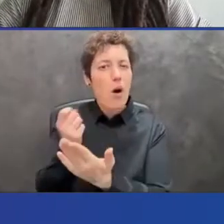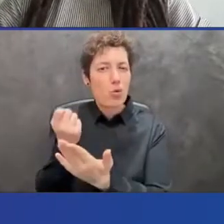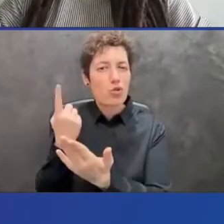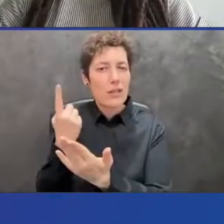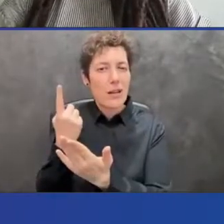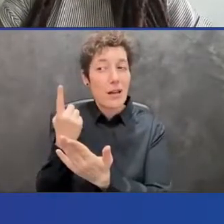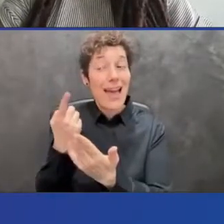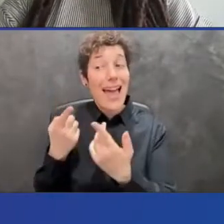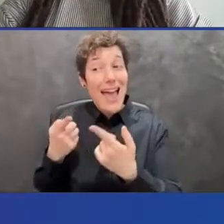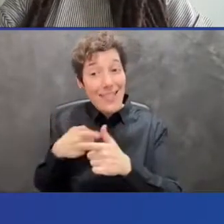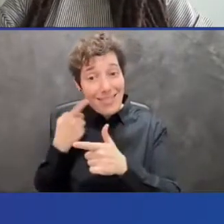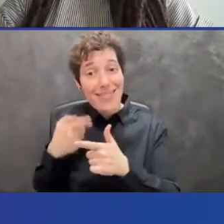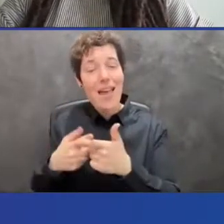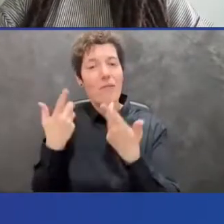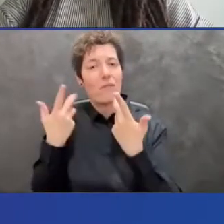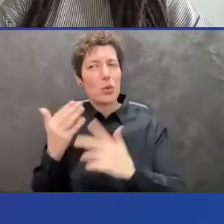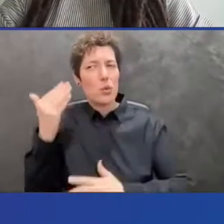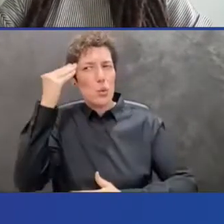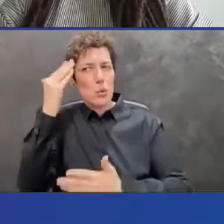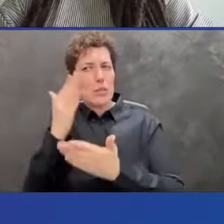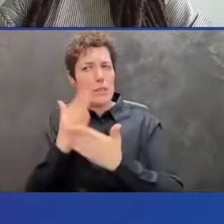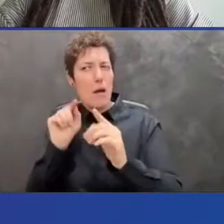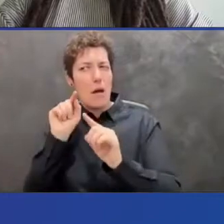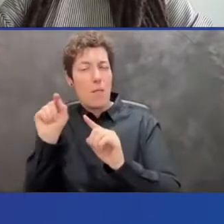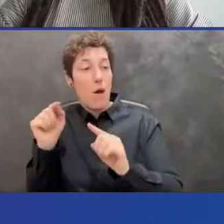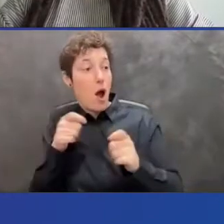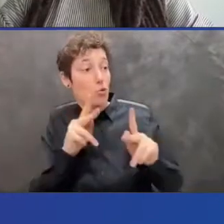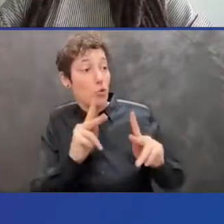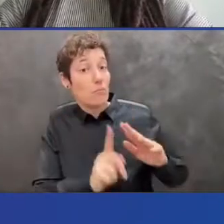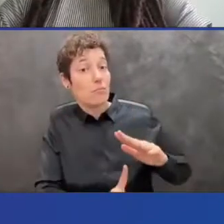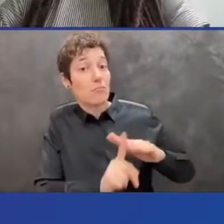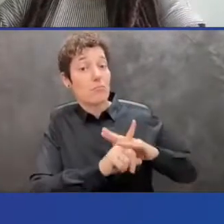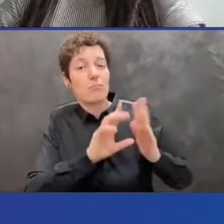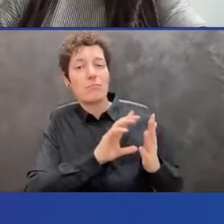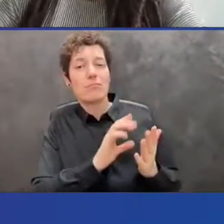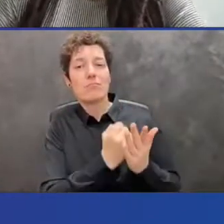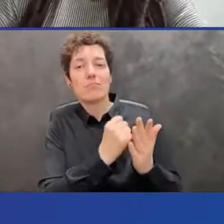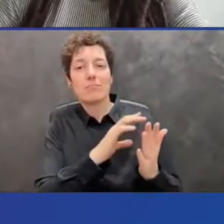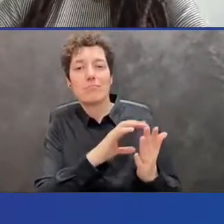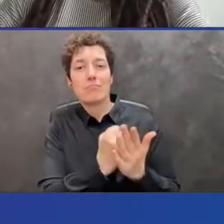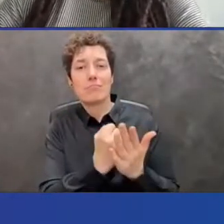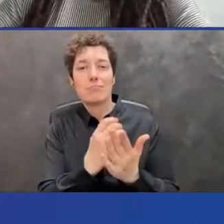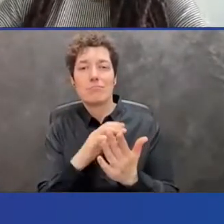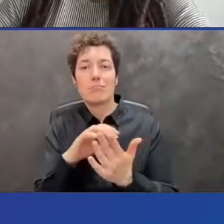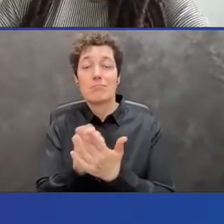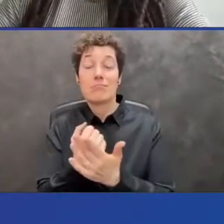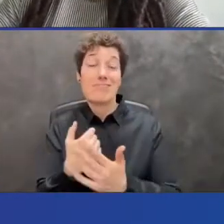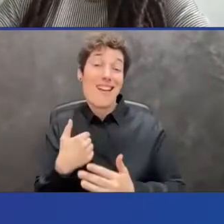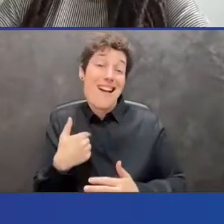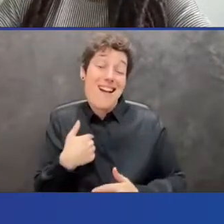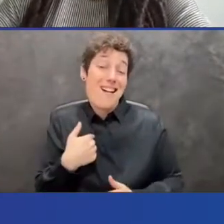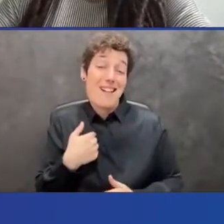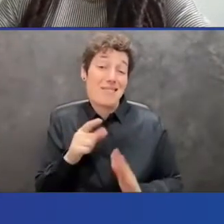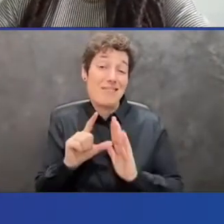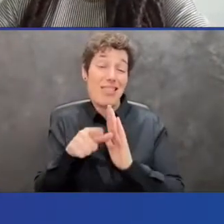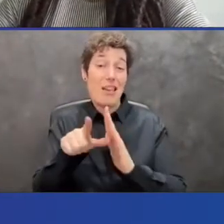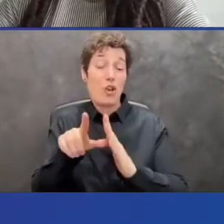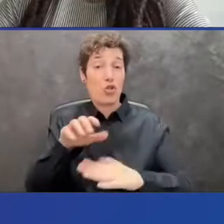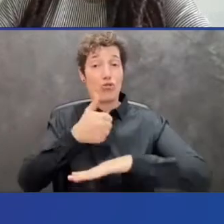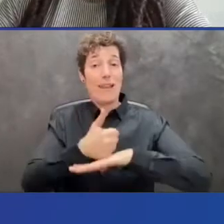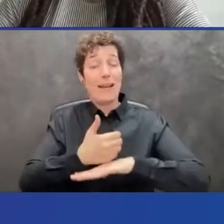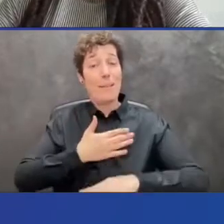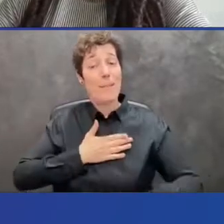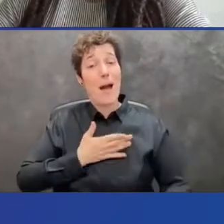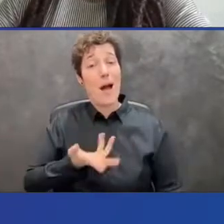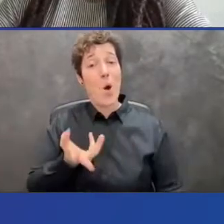presented themselves, I took advantage of this opportunity and ultimately made a position for myself.